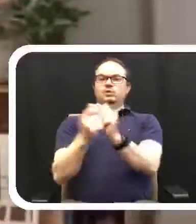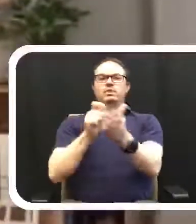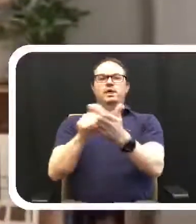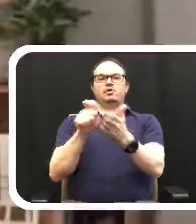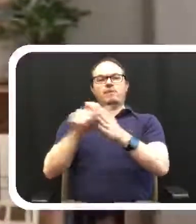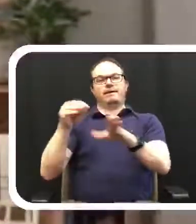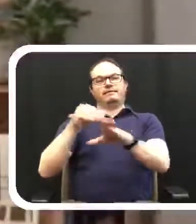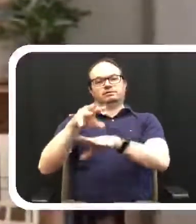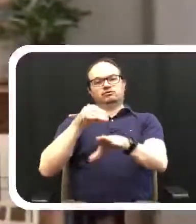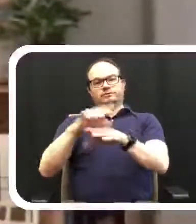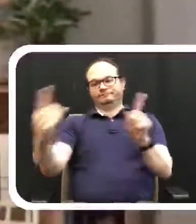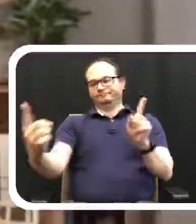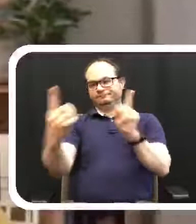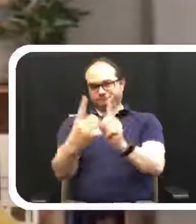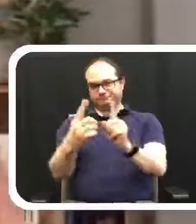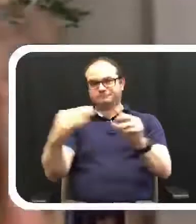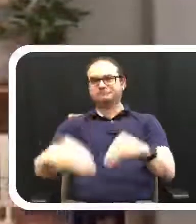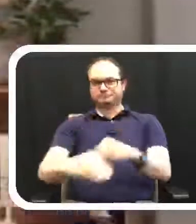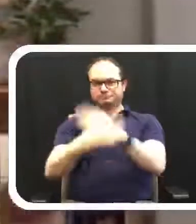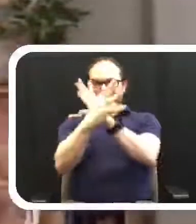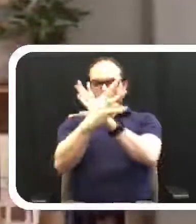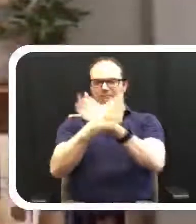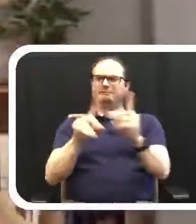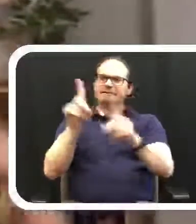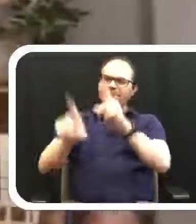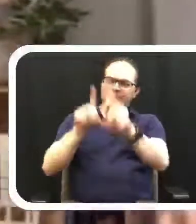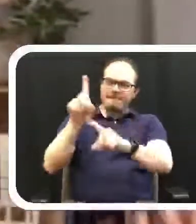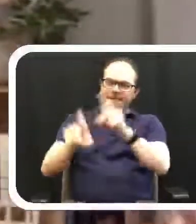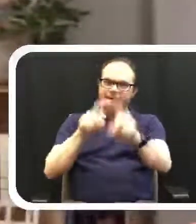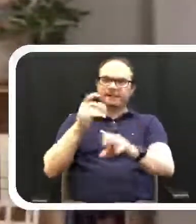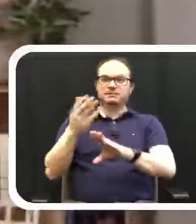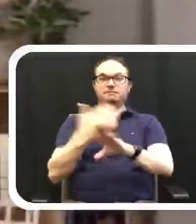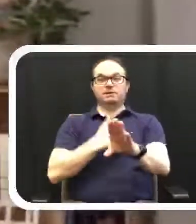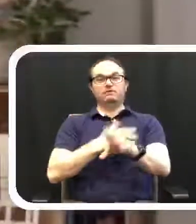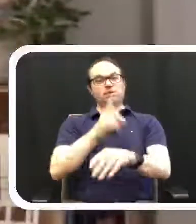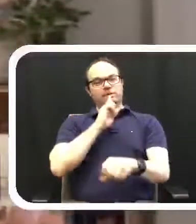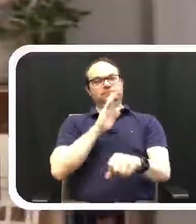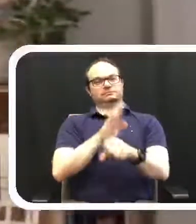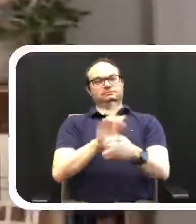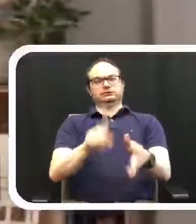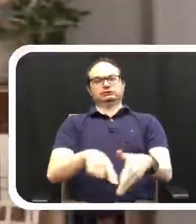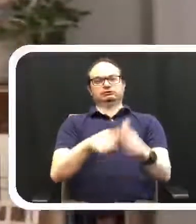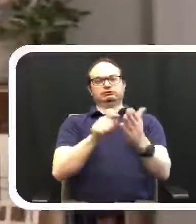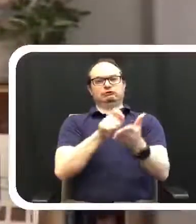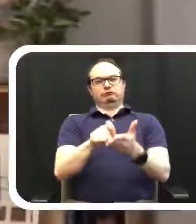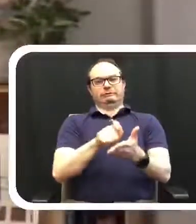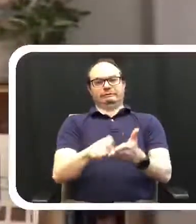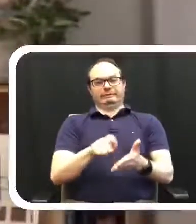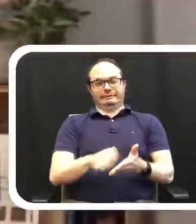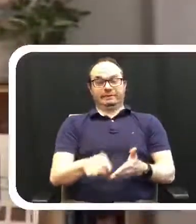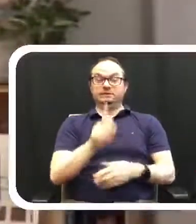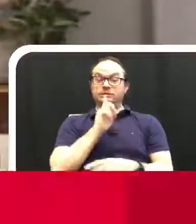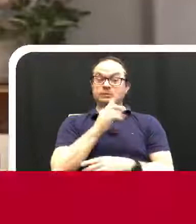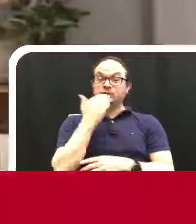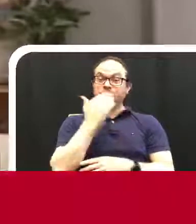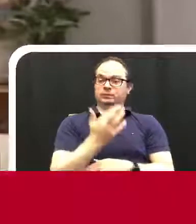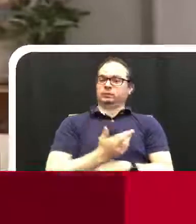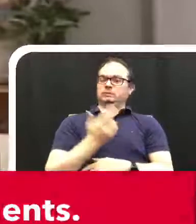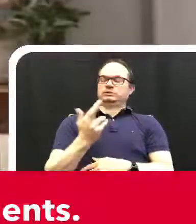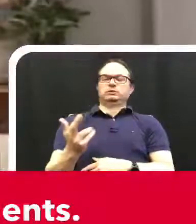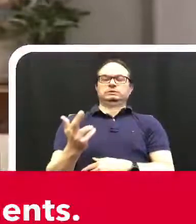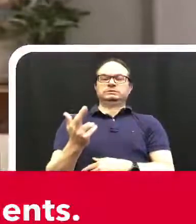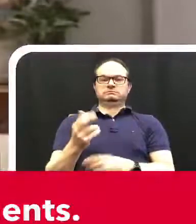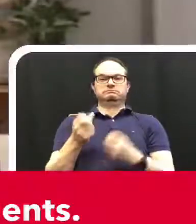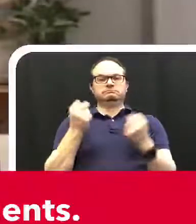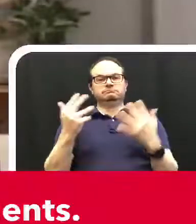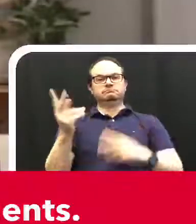consultants and ask them all sorts of questions before they even get started writing. So it's a really good resource. A lot